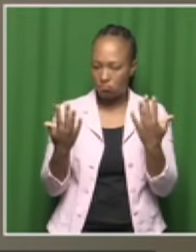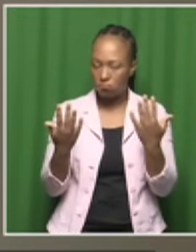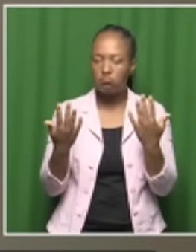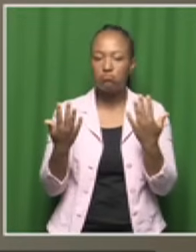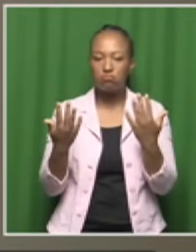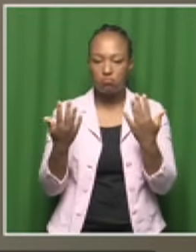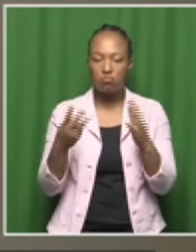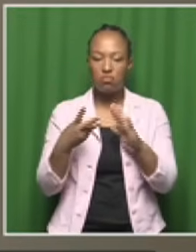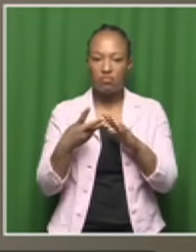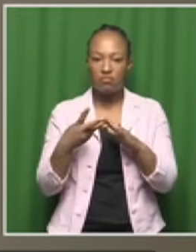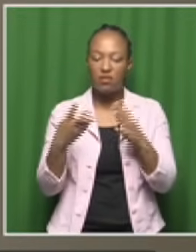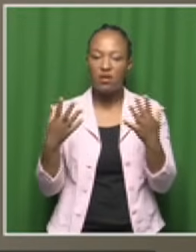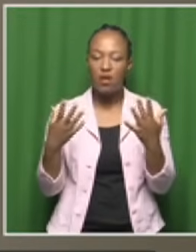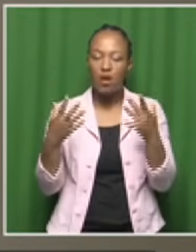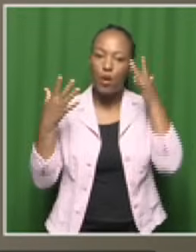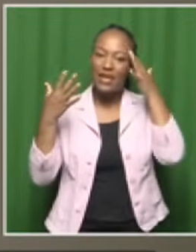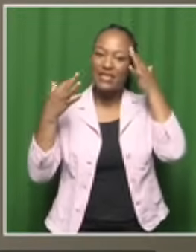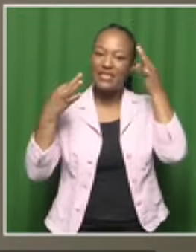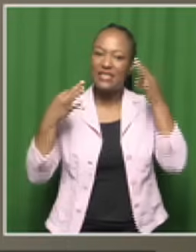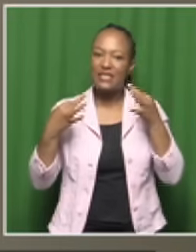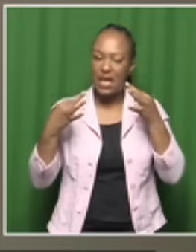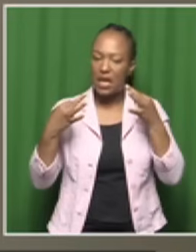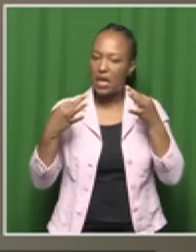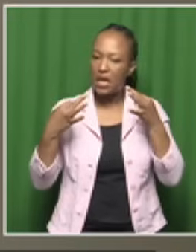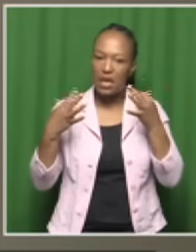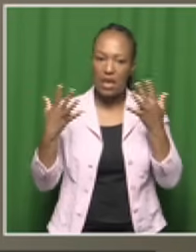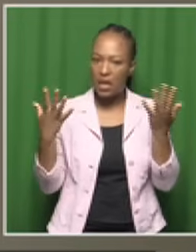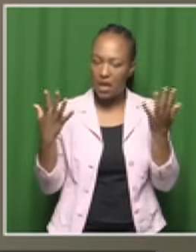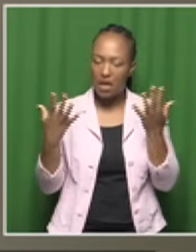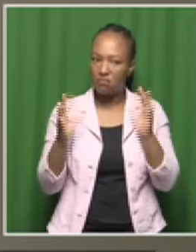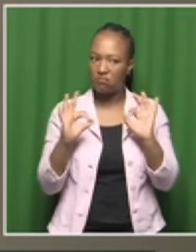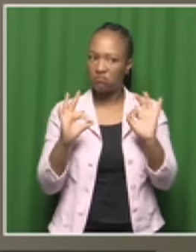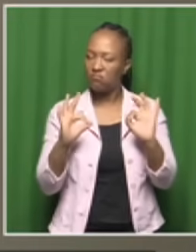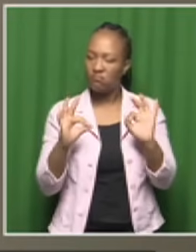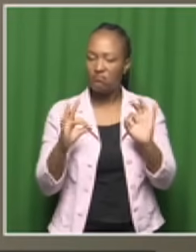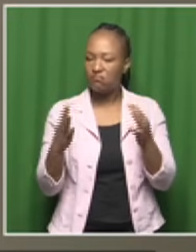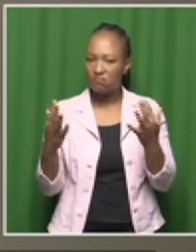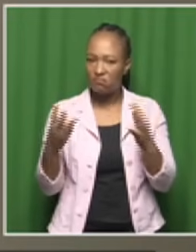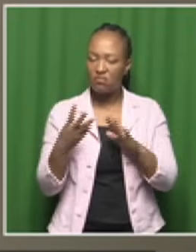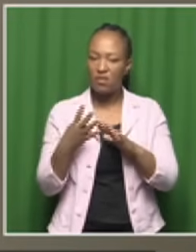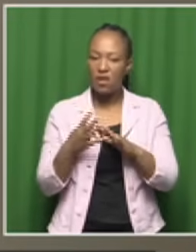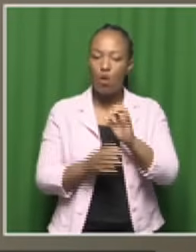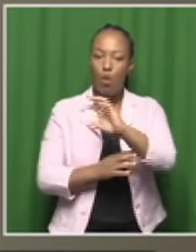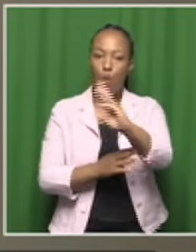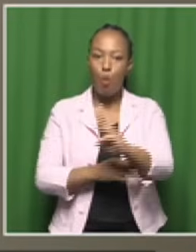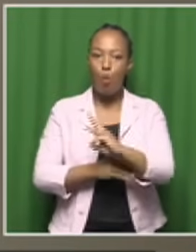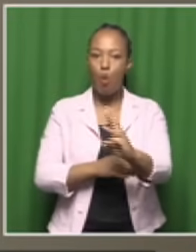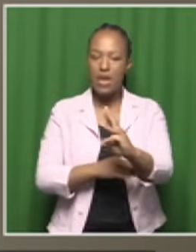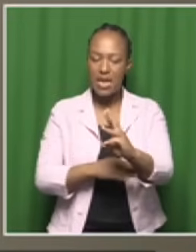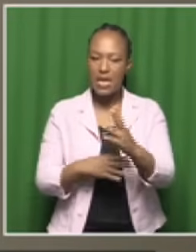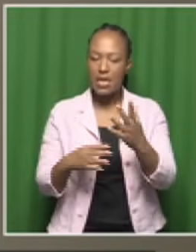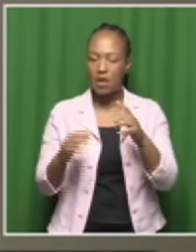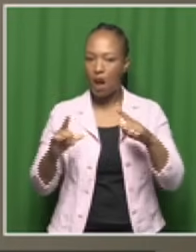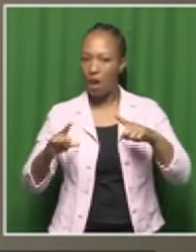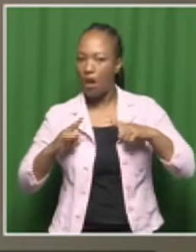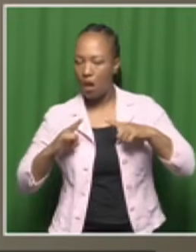their decision-making abilities, as well as not being able to heed warnings in time. So